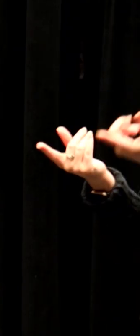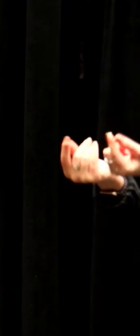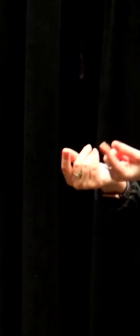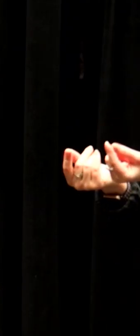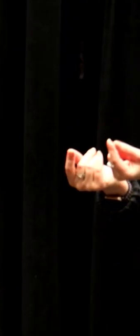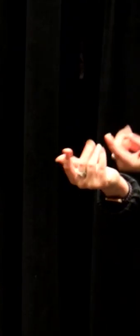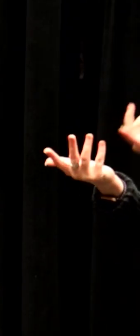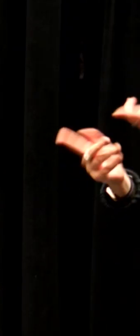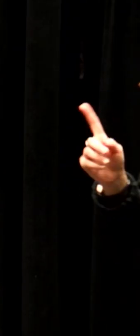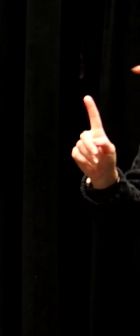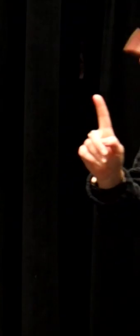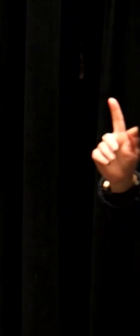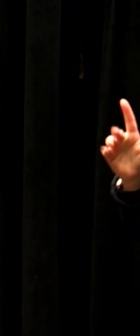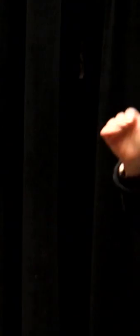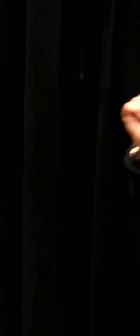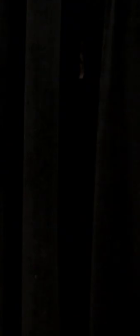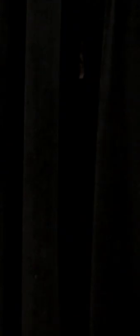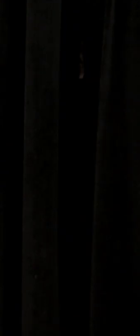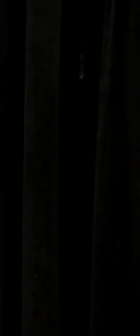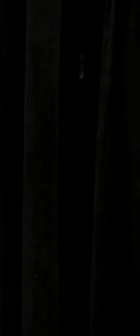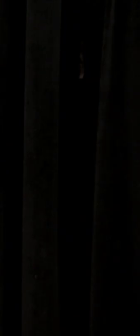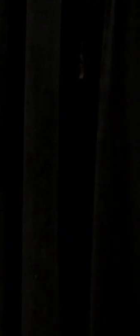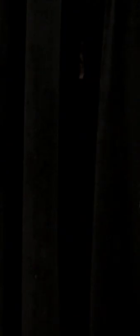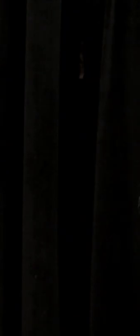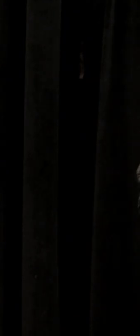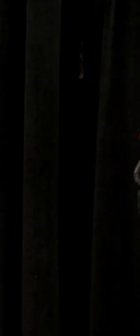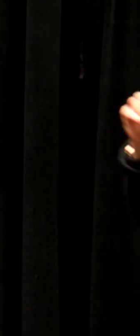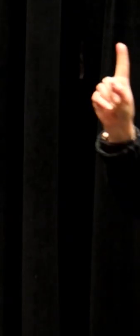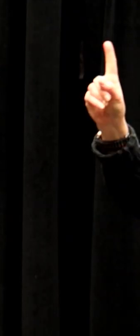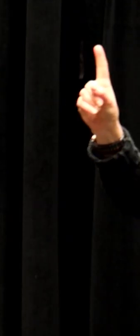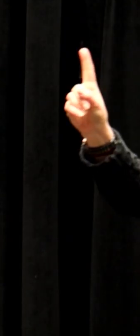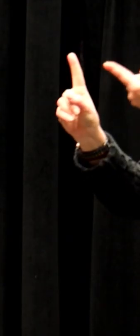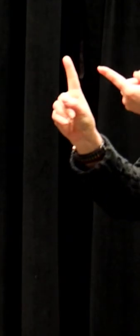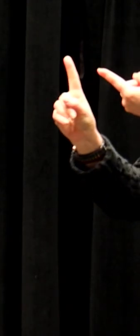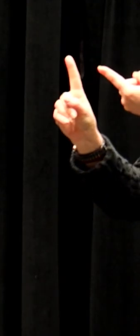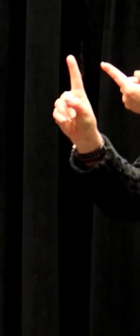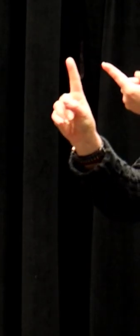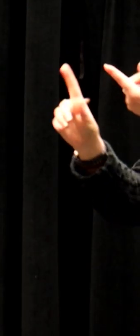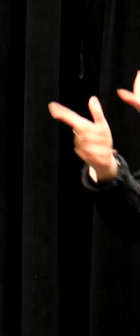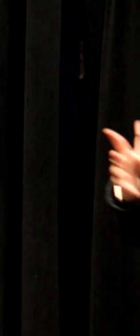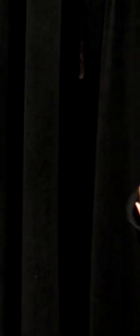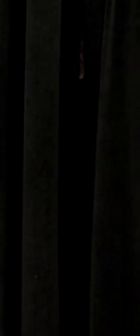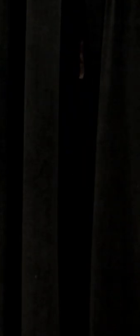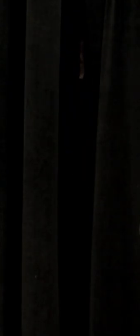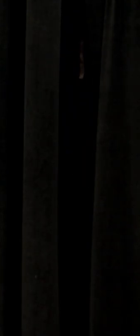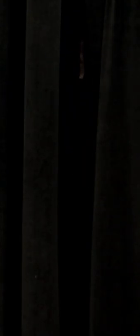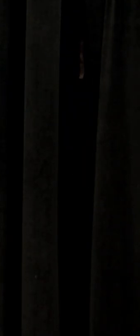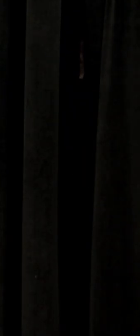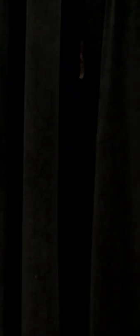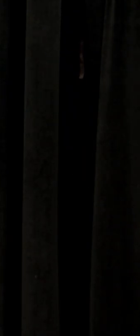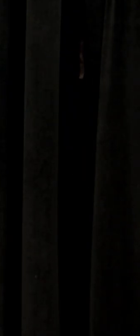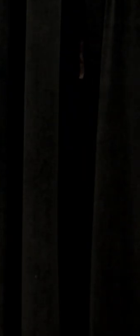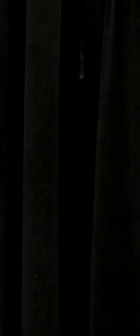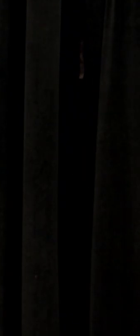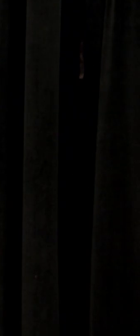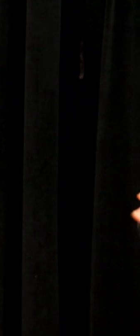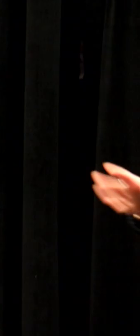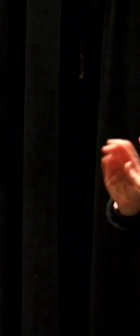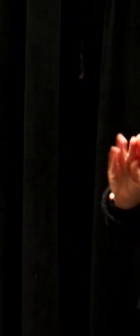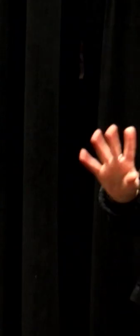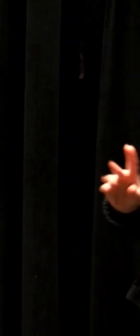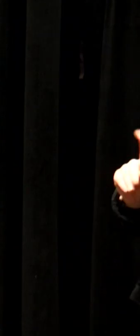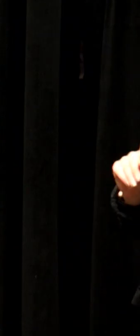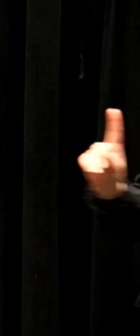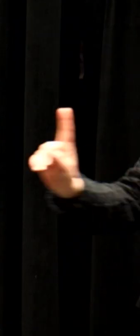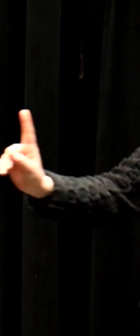doing that, you know, what are you chasing, what's the purpose. Whatever it is, just make sure it's the best decision